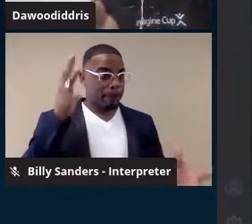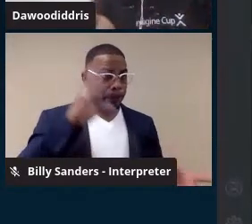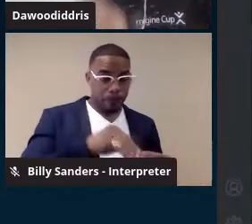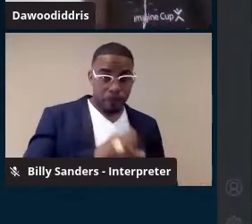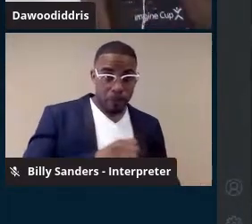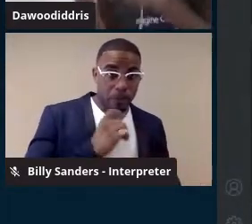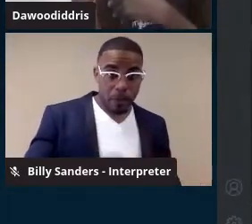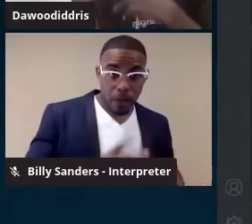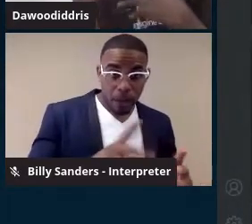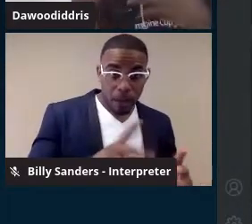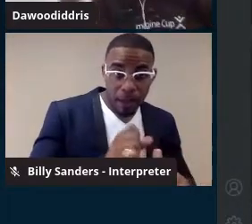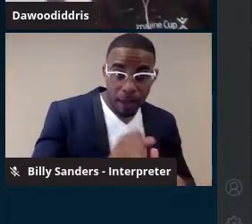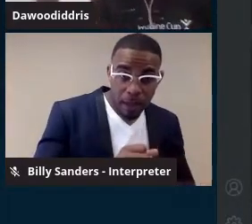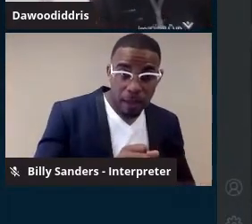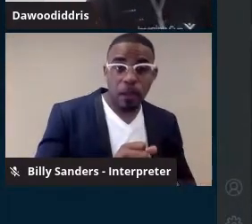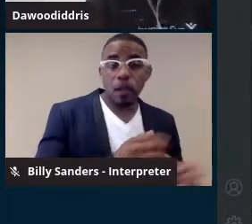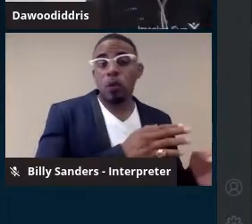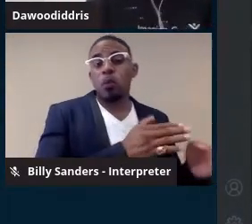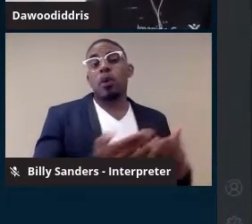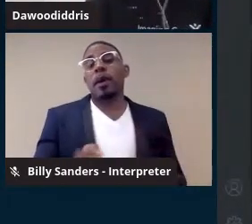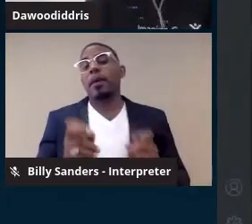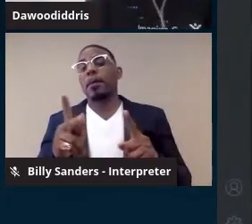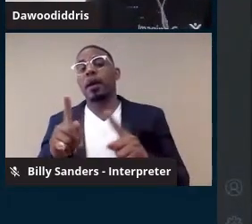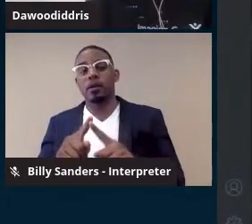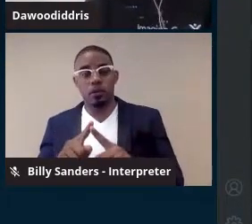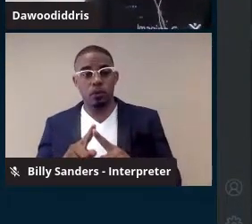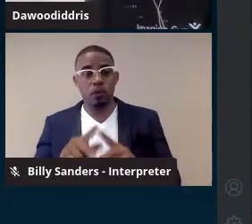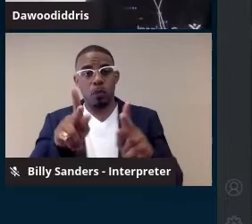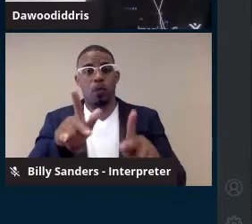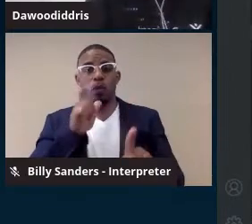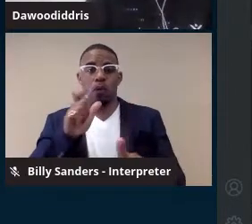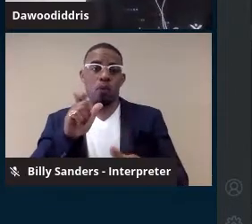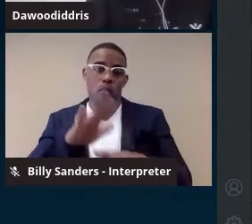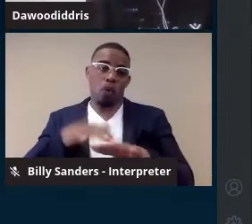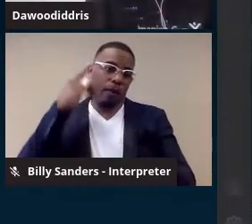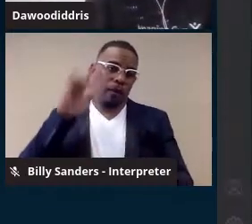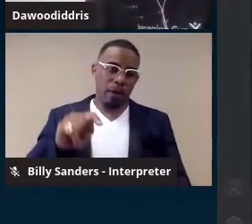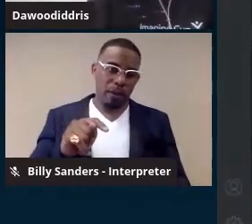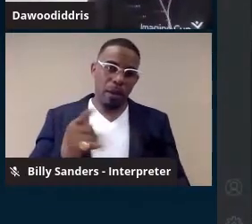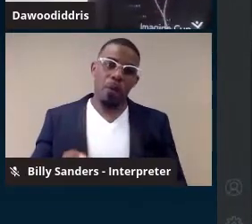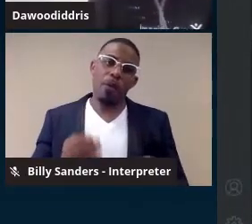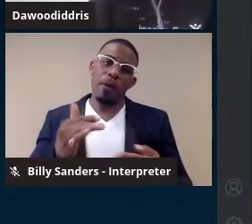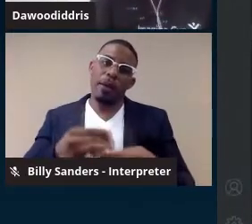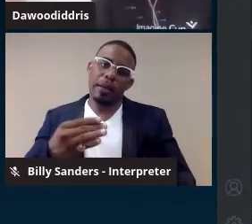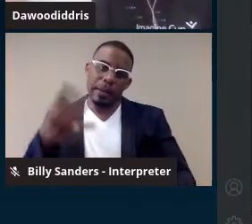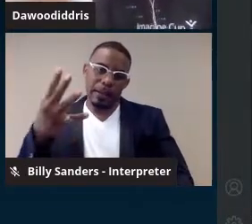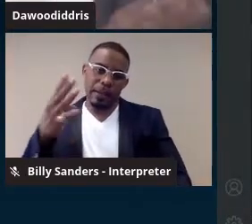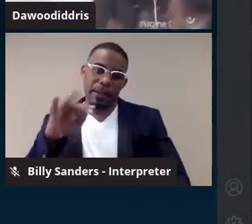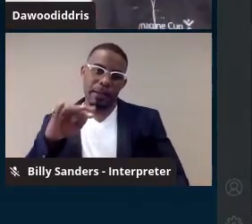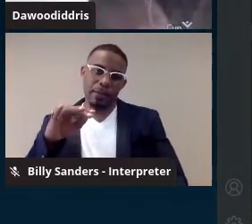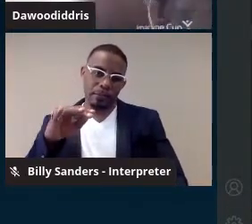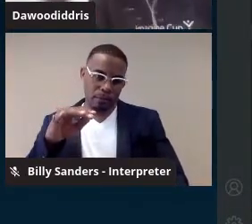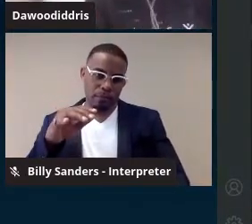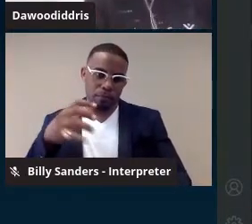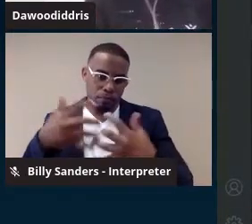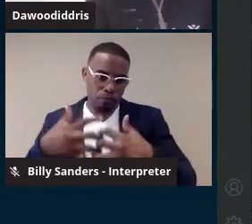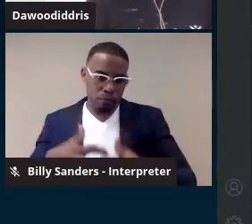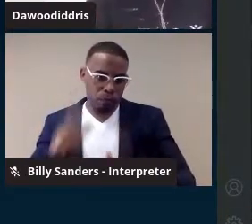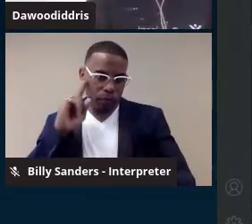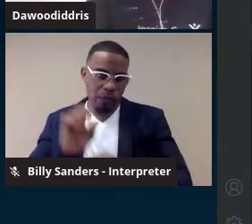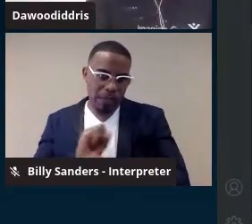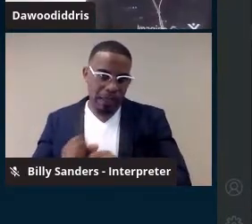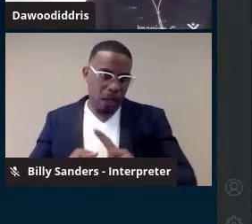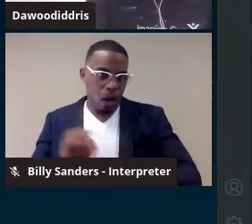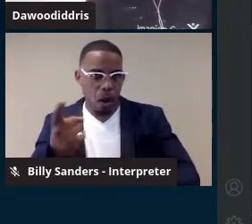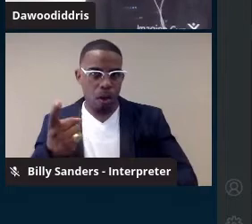and then, bring it back to the person who is calling for it, provided that the person is authenticated or has right to actually access